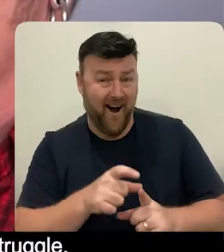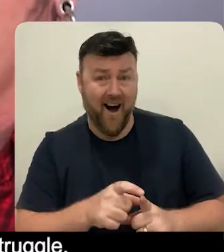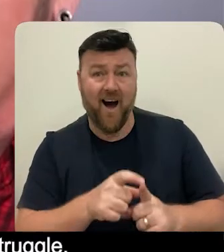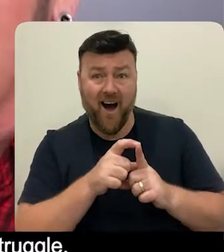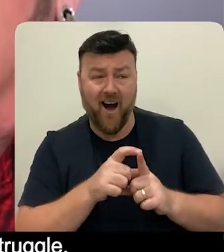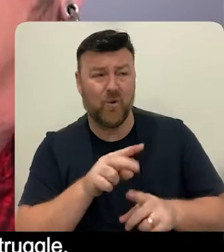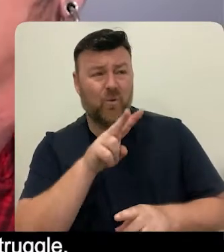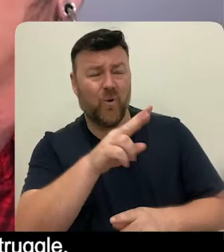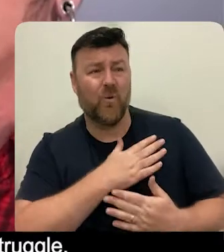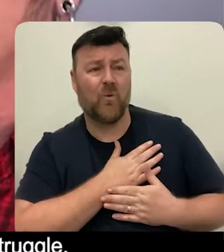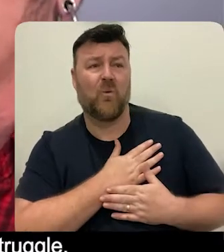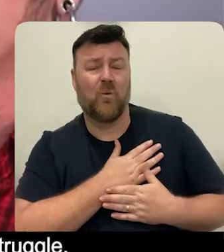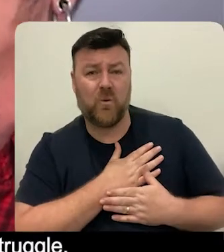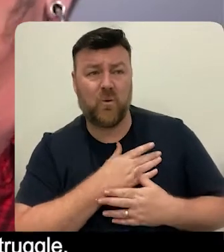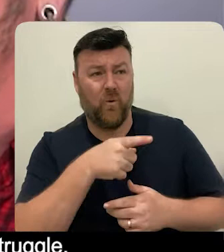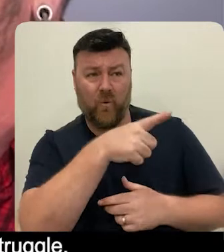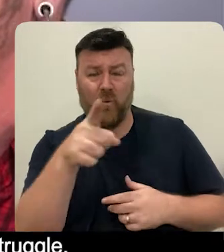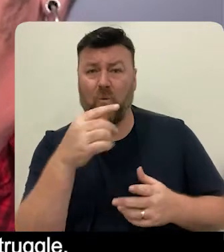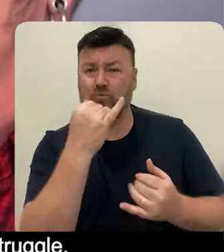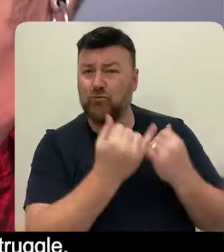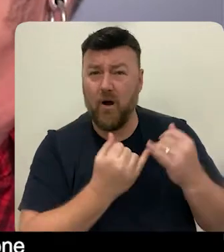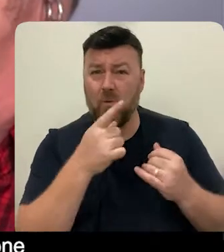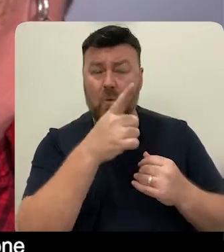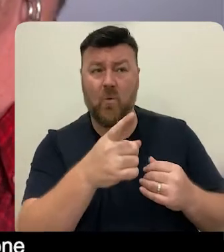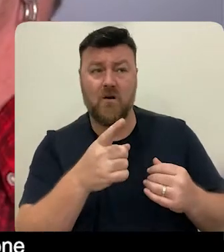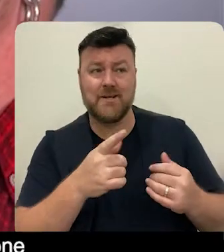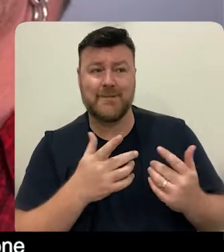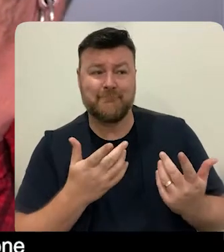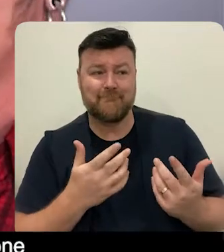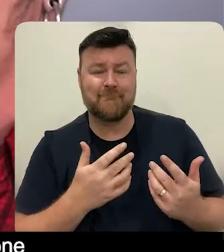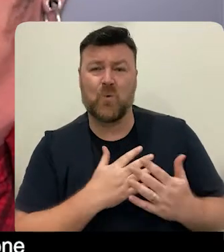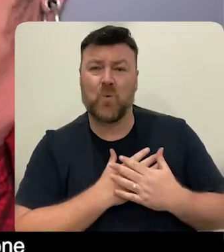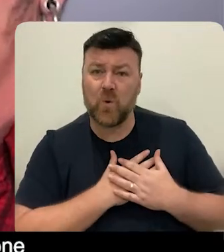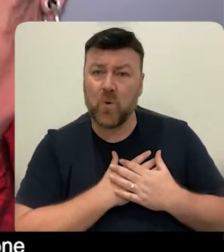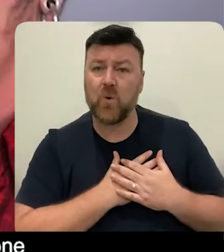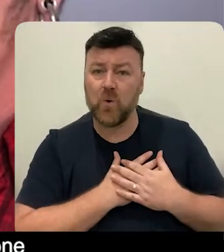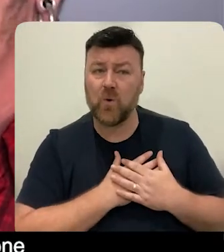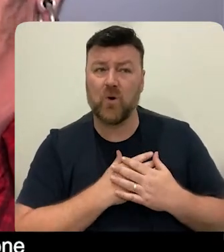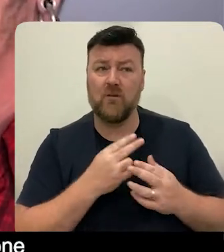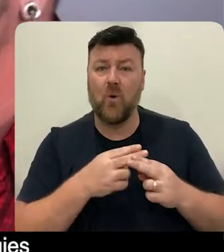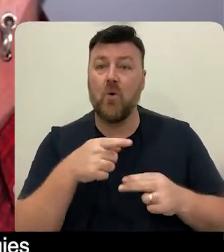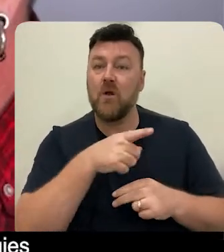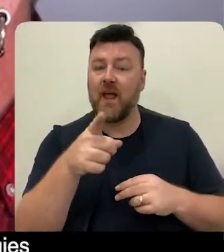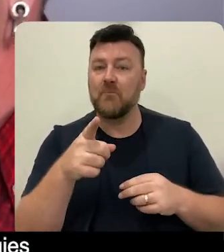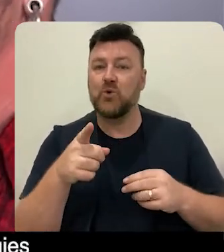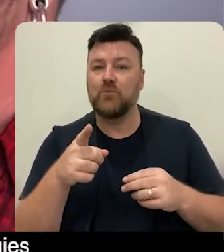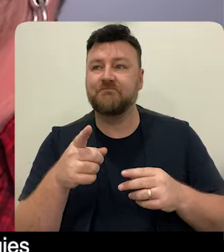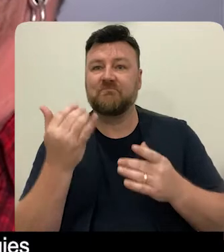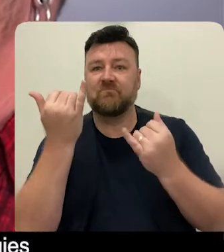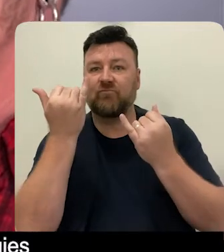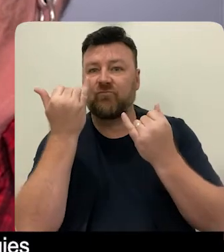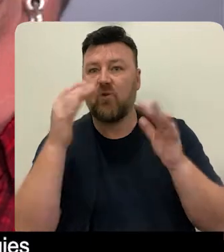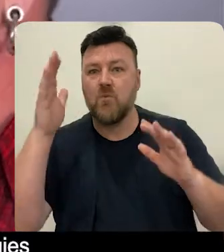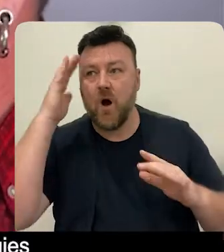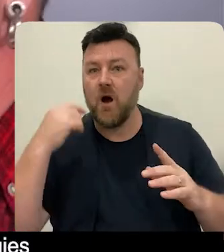really heartbreaking to watch someone struggle. It can be really heartbreaking to watch someone lose their way